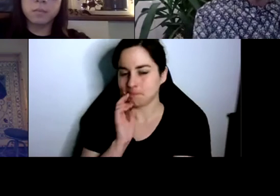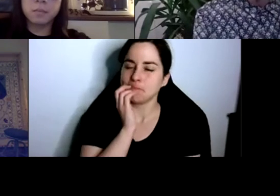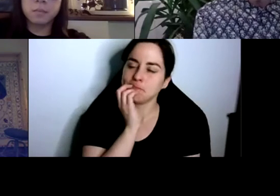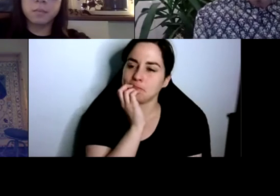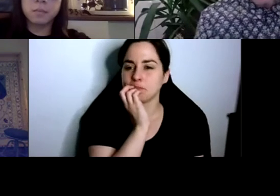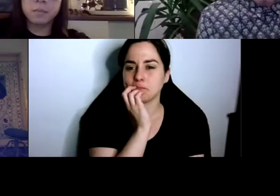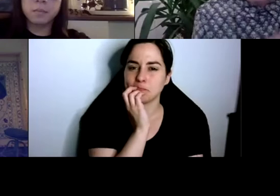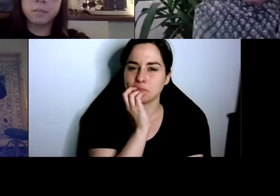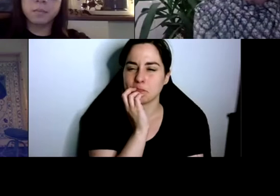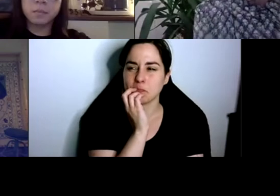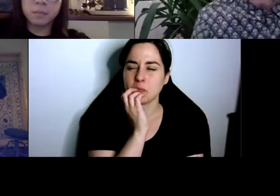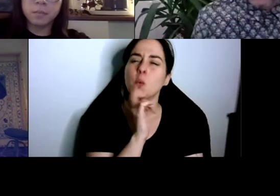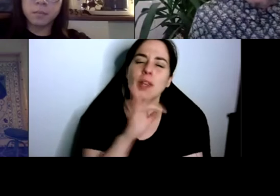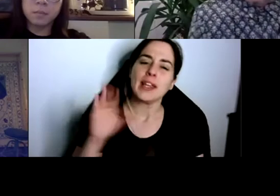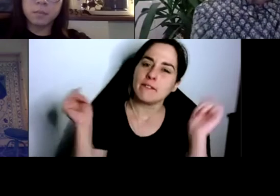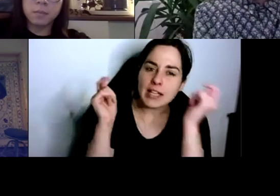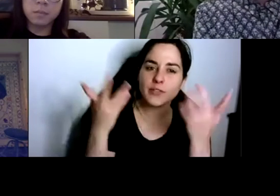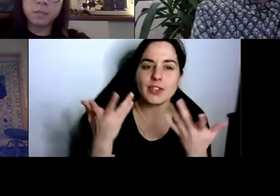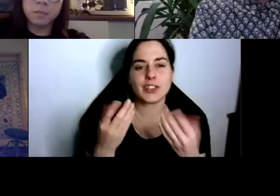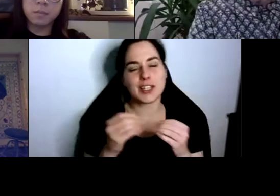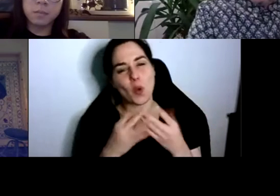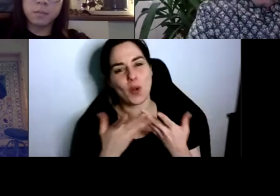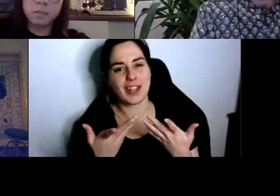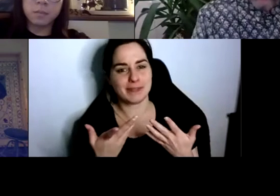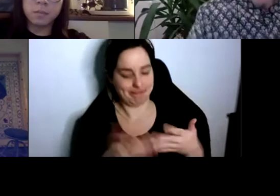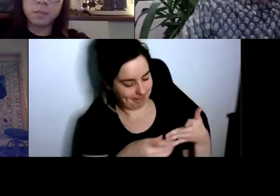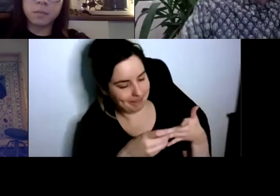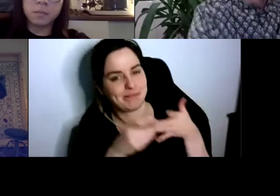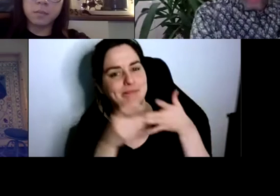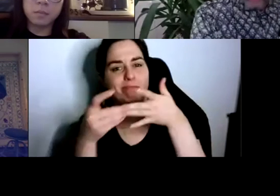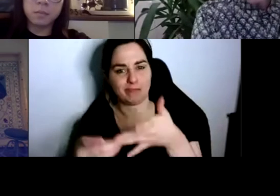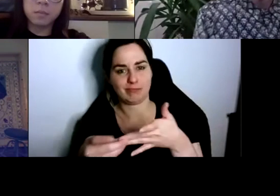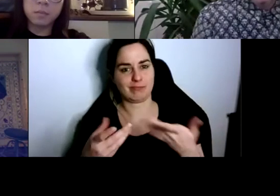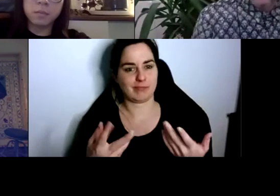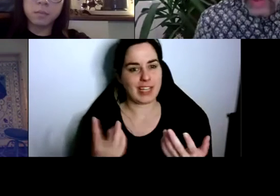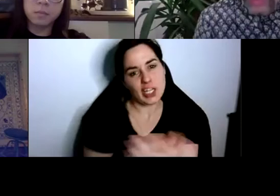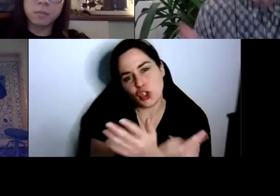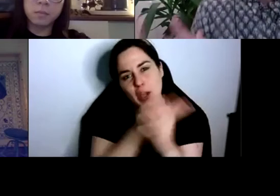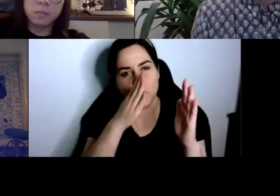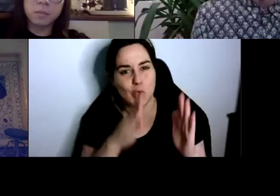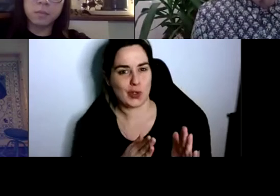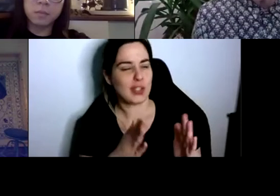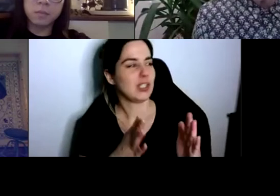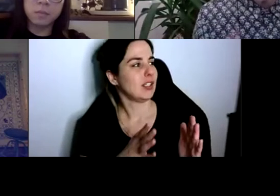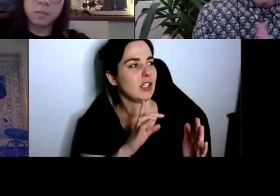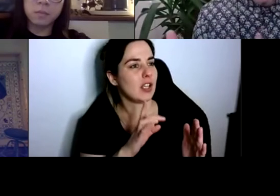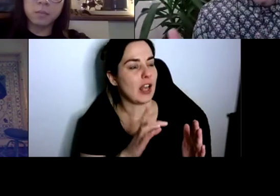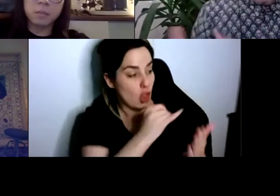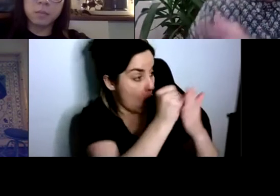the shepherd, like we're like the cipher, right? It's like we're hopefully working with artists to bring their work to the public,